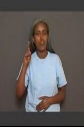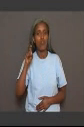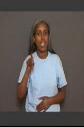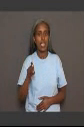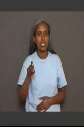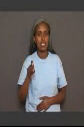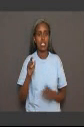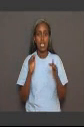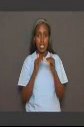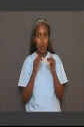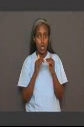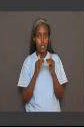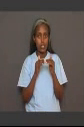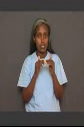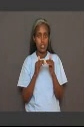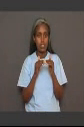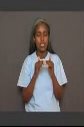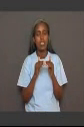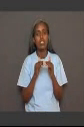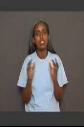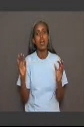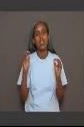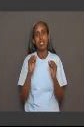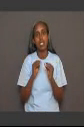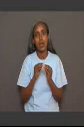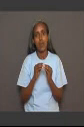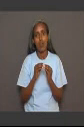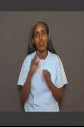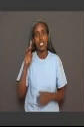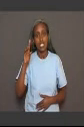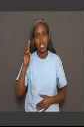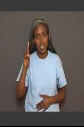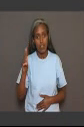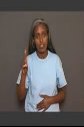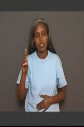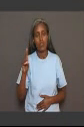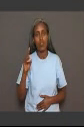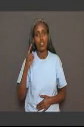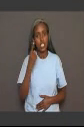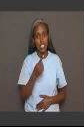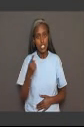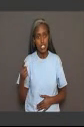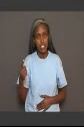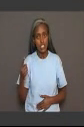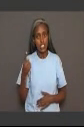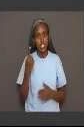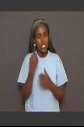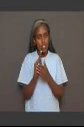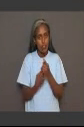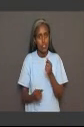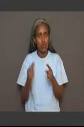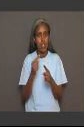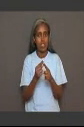x equals the sum of the derivatives of each individual